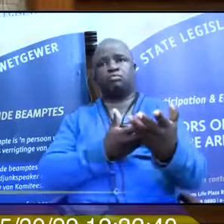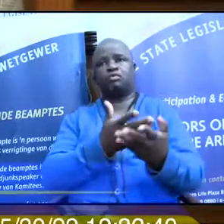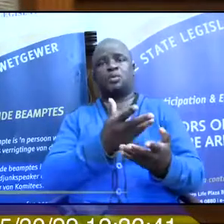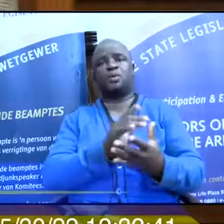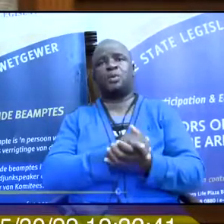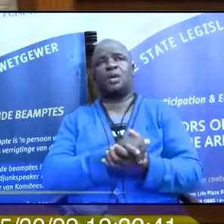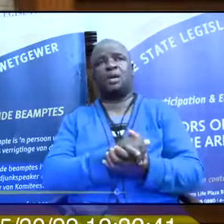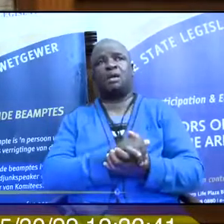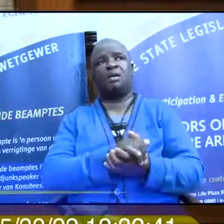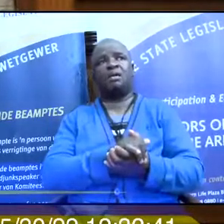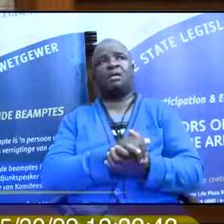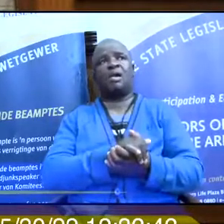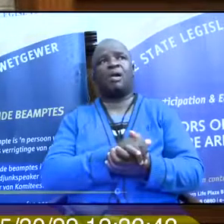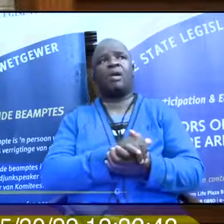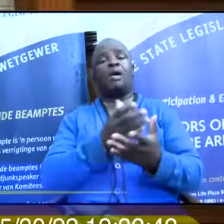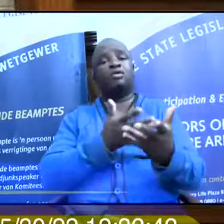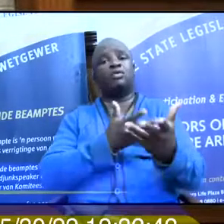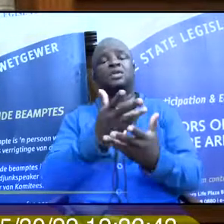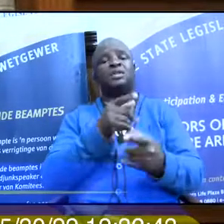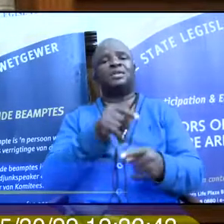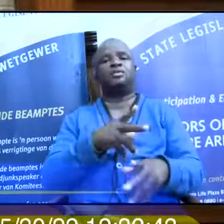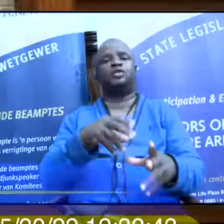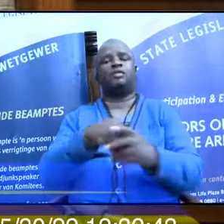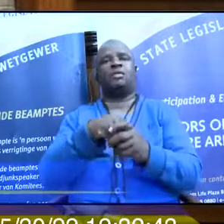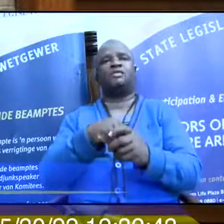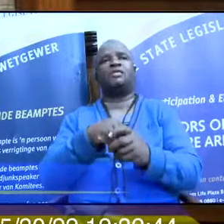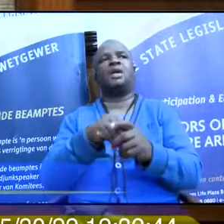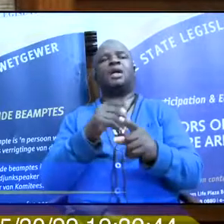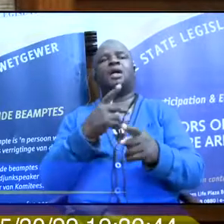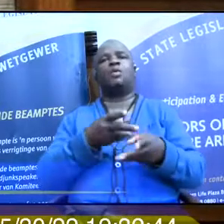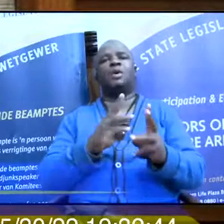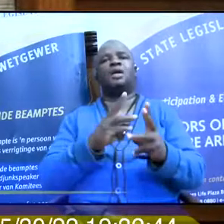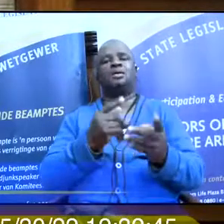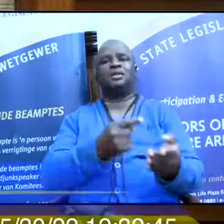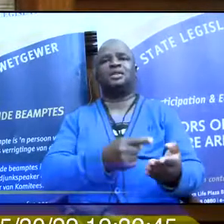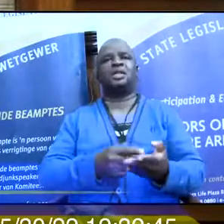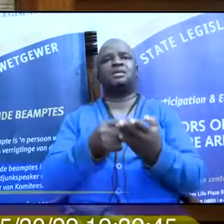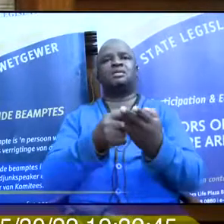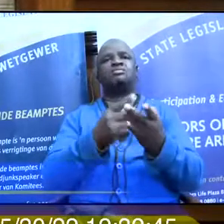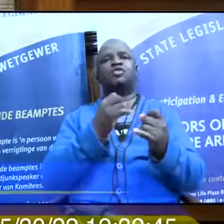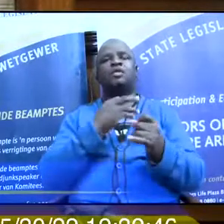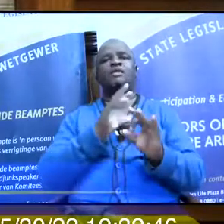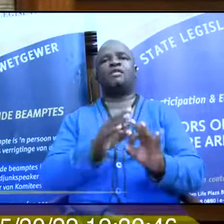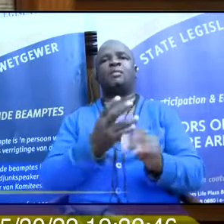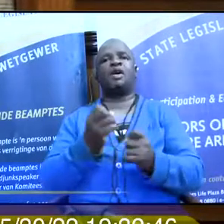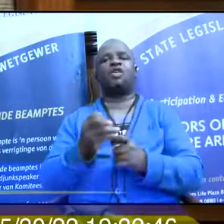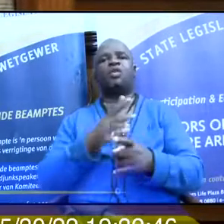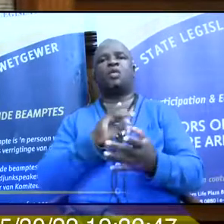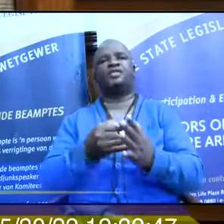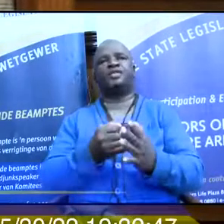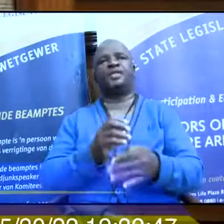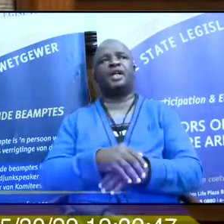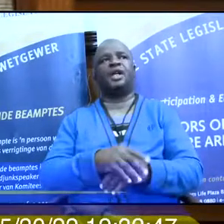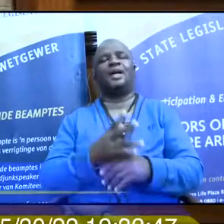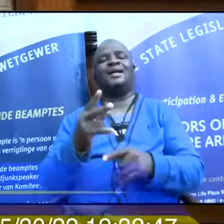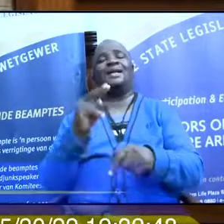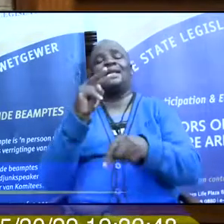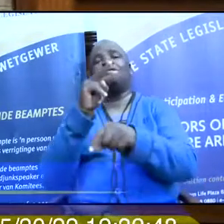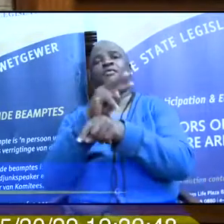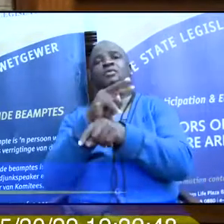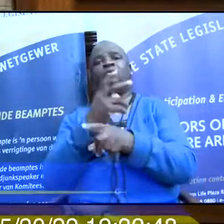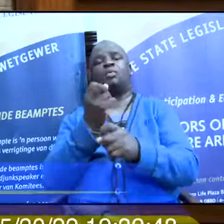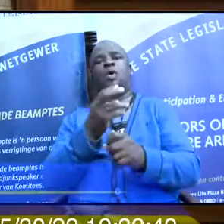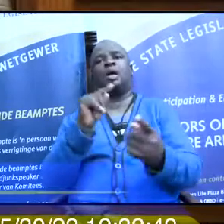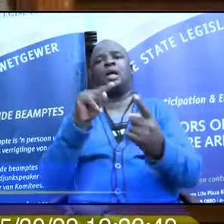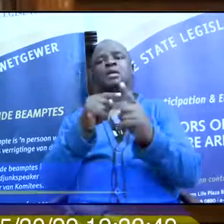negotiating which involves a form of discussion be it formal or informal with a view to reach an